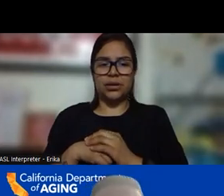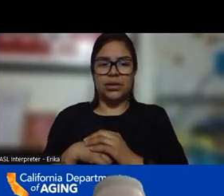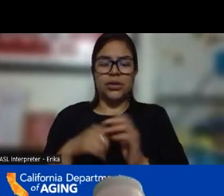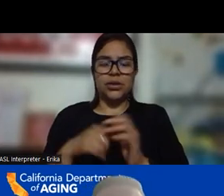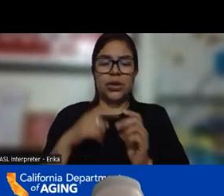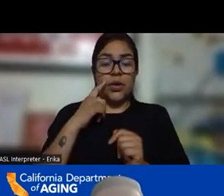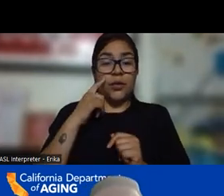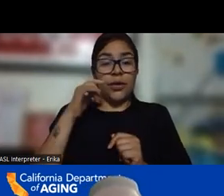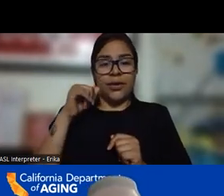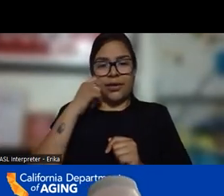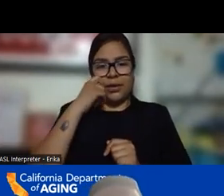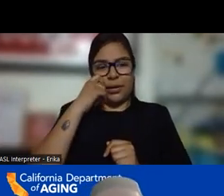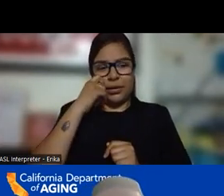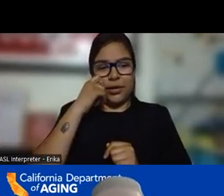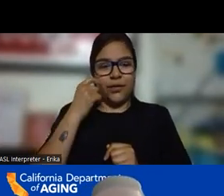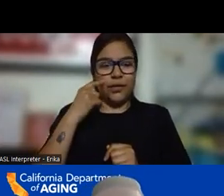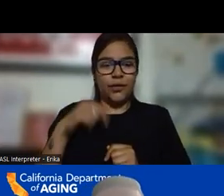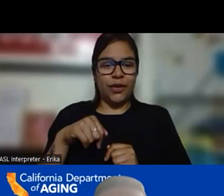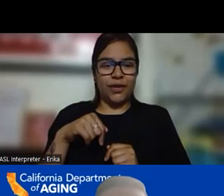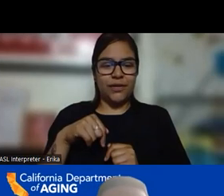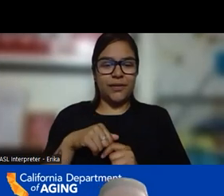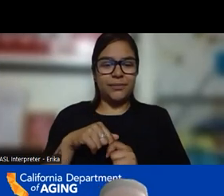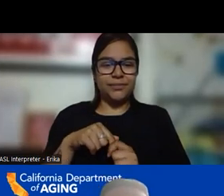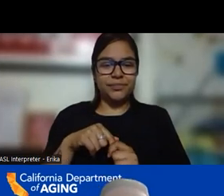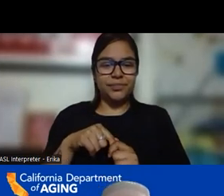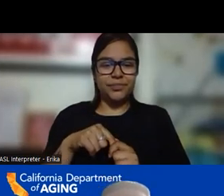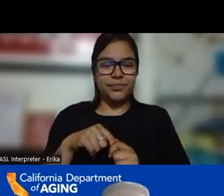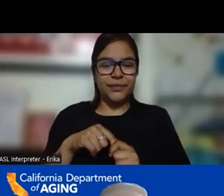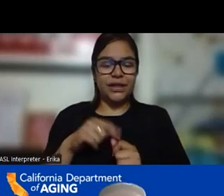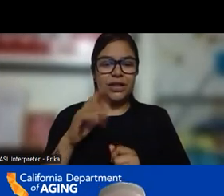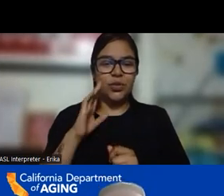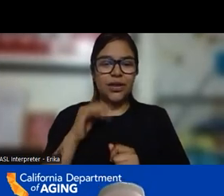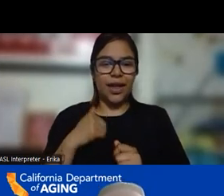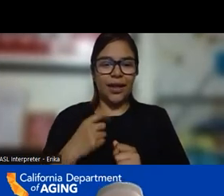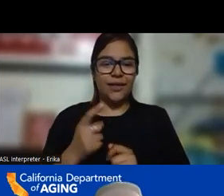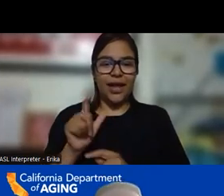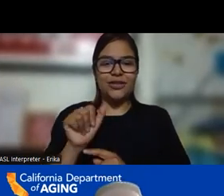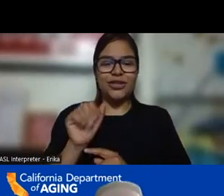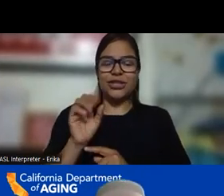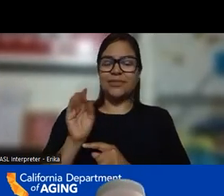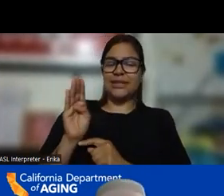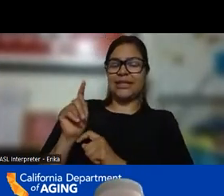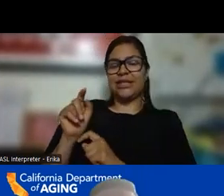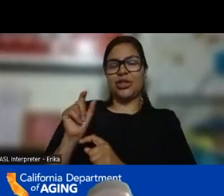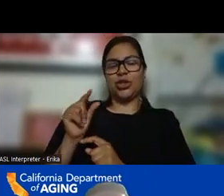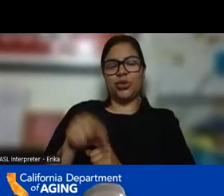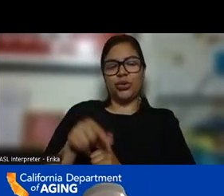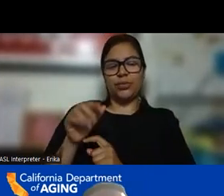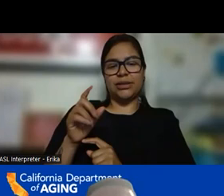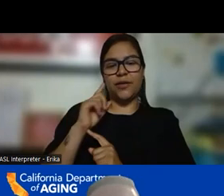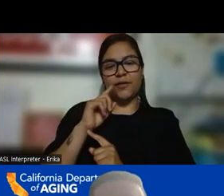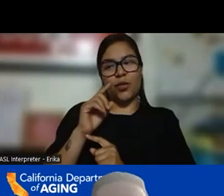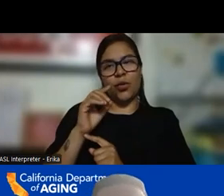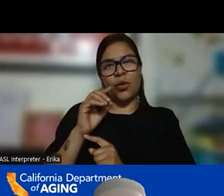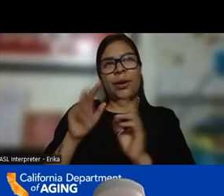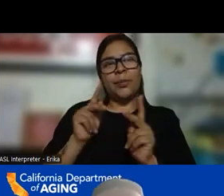population has not been collected at the state level. We're developing the survey that'll be administered to older adult LGBTQ Californians. So folks over the age of